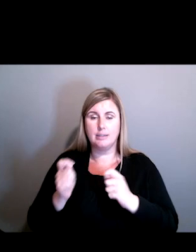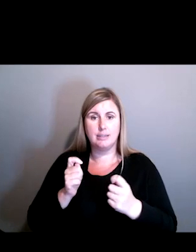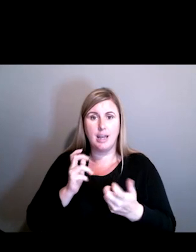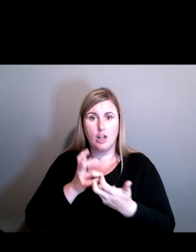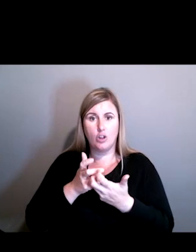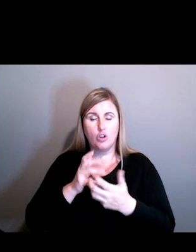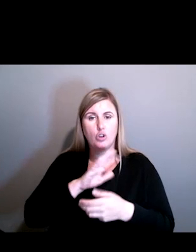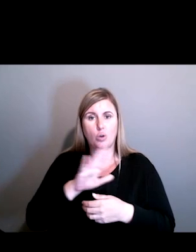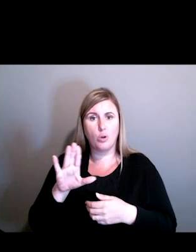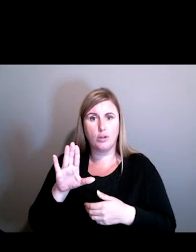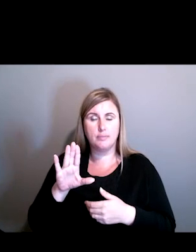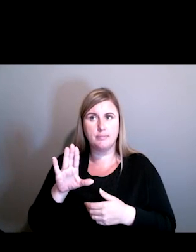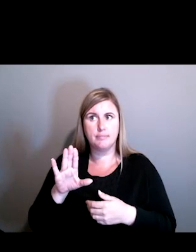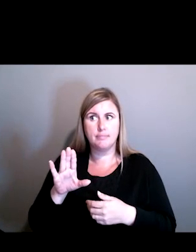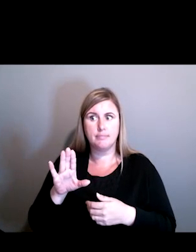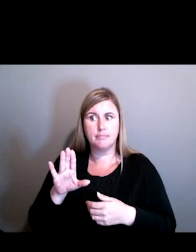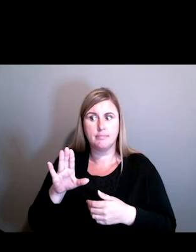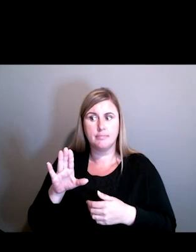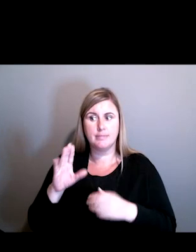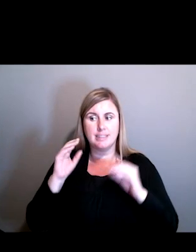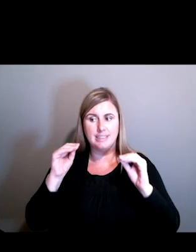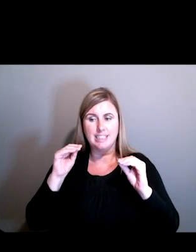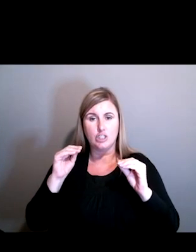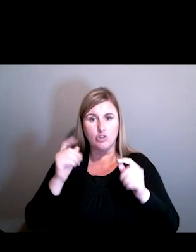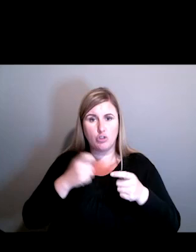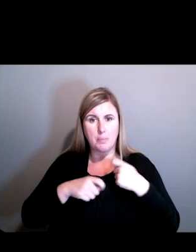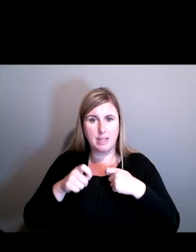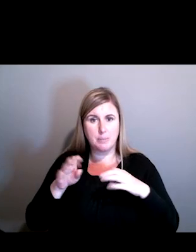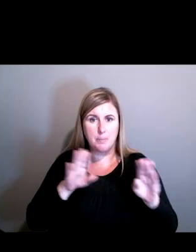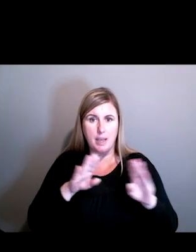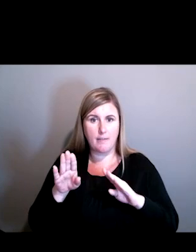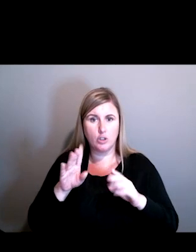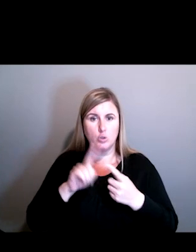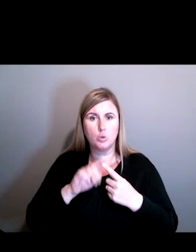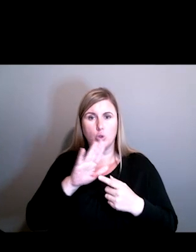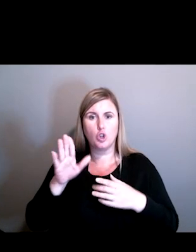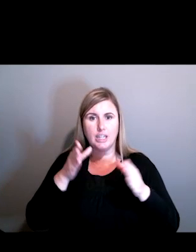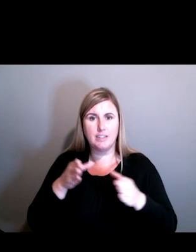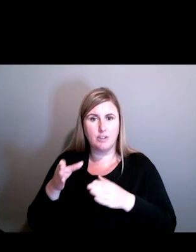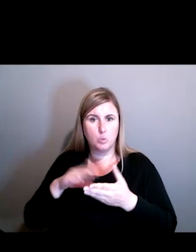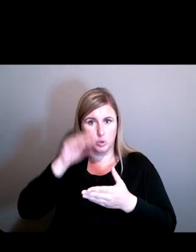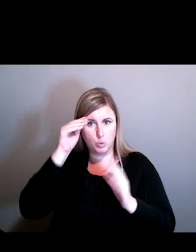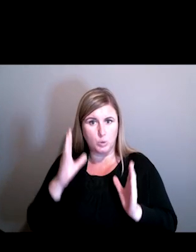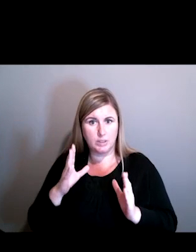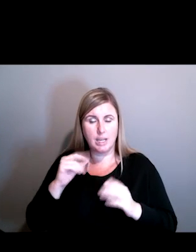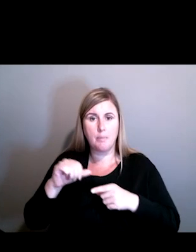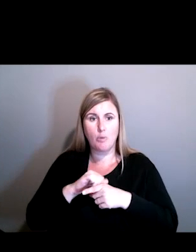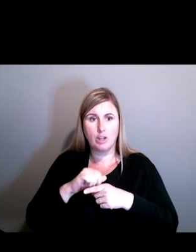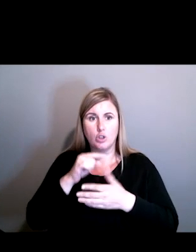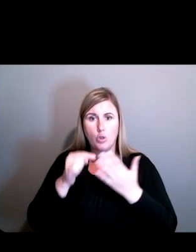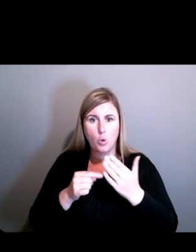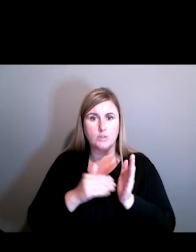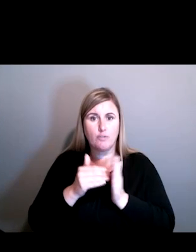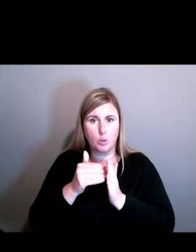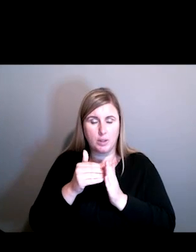your teaching those replacement behaviors to your individual students and practice those frequently throughout